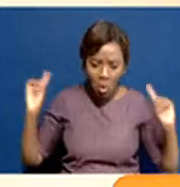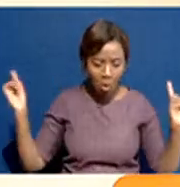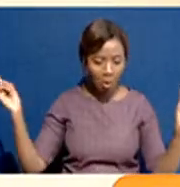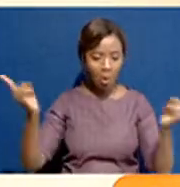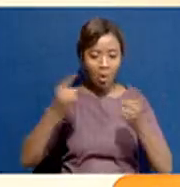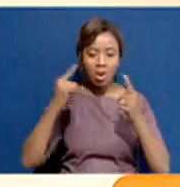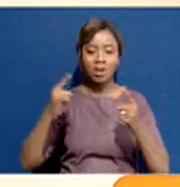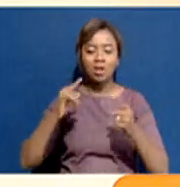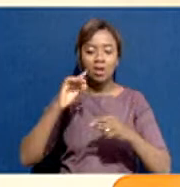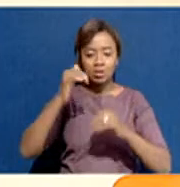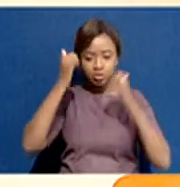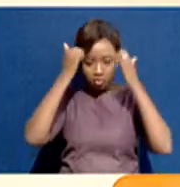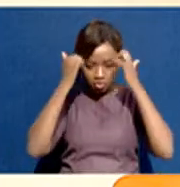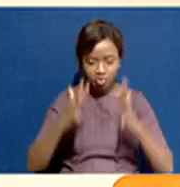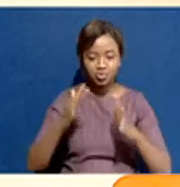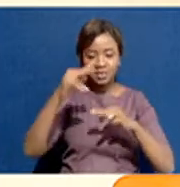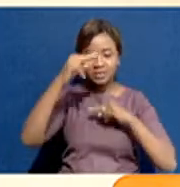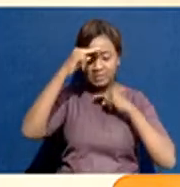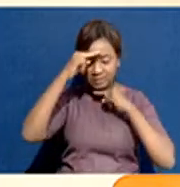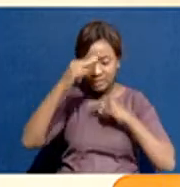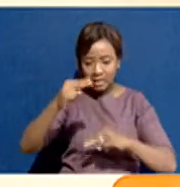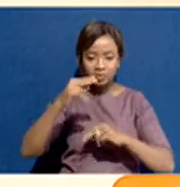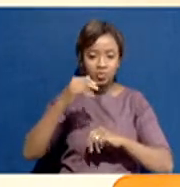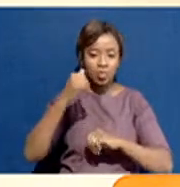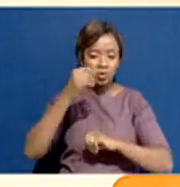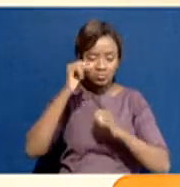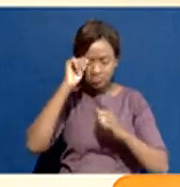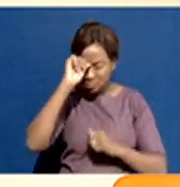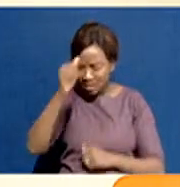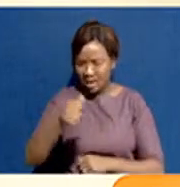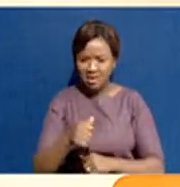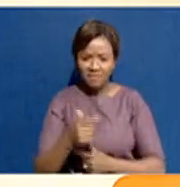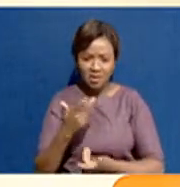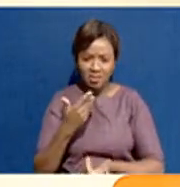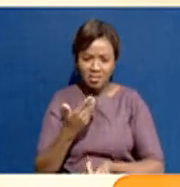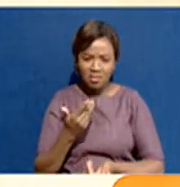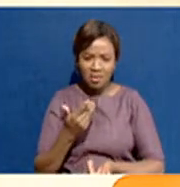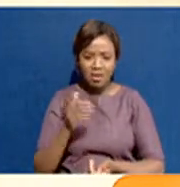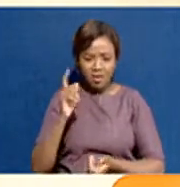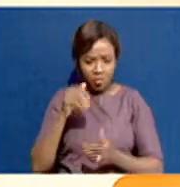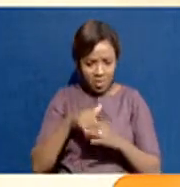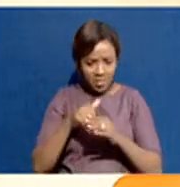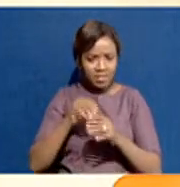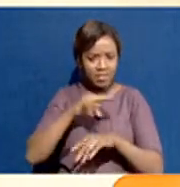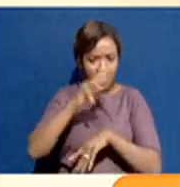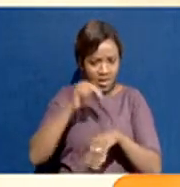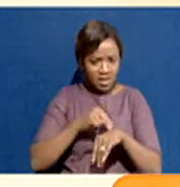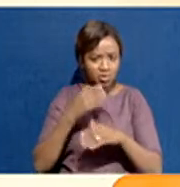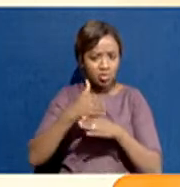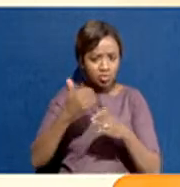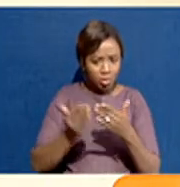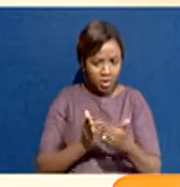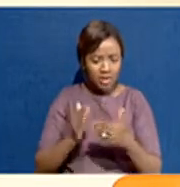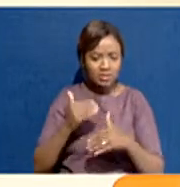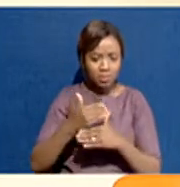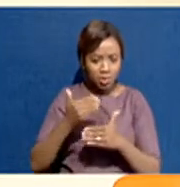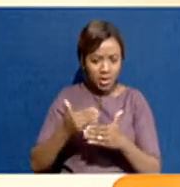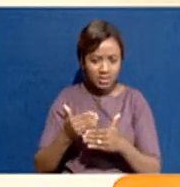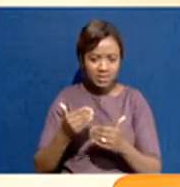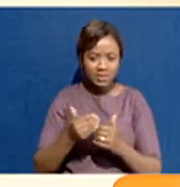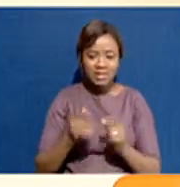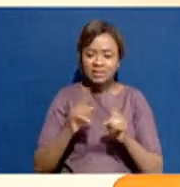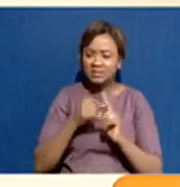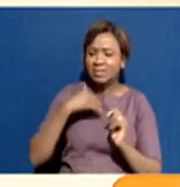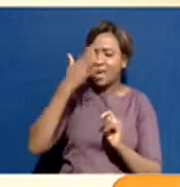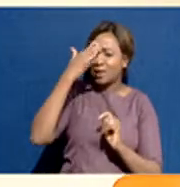all qualified, brilliant minds within the national boundaries of our country. I'm sure you've heard